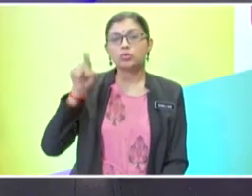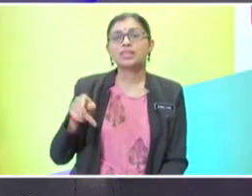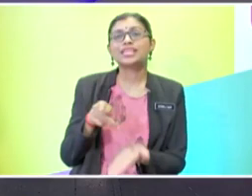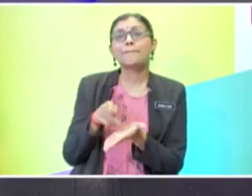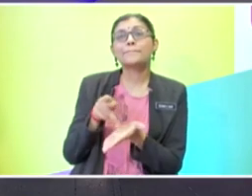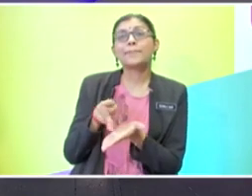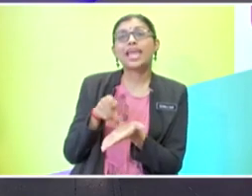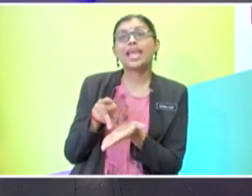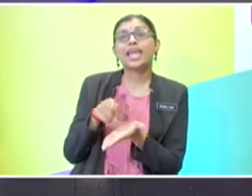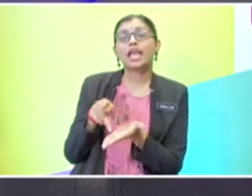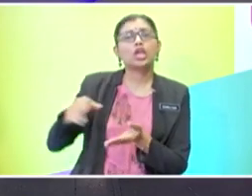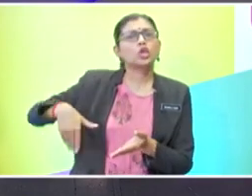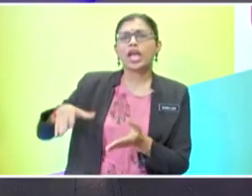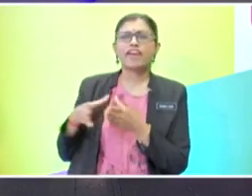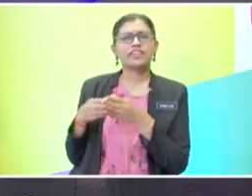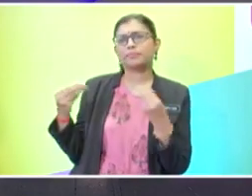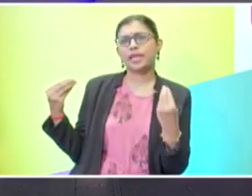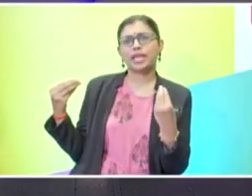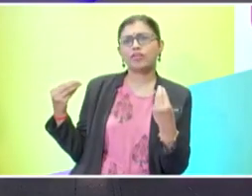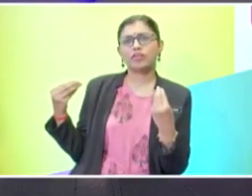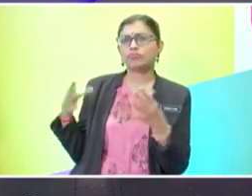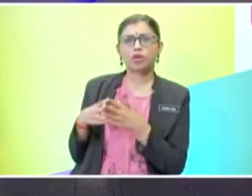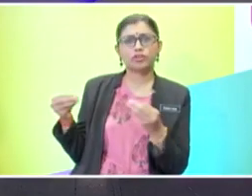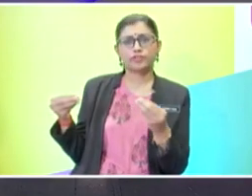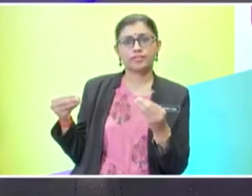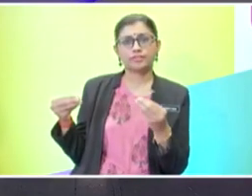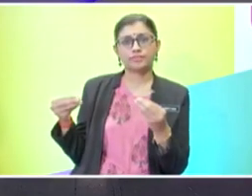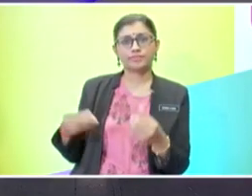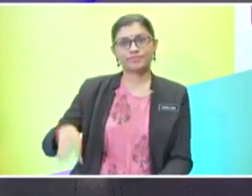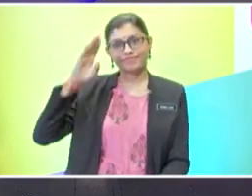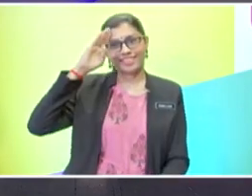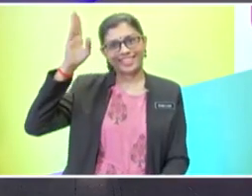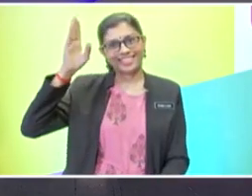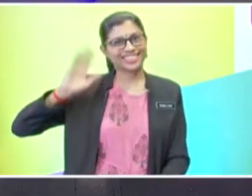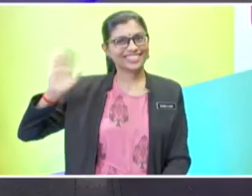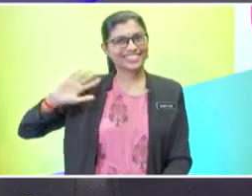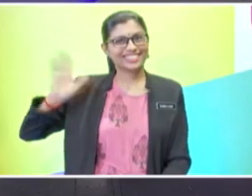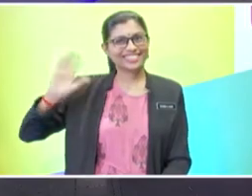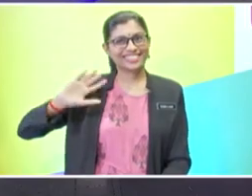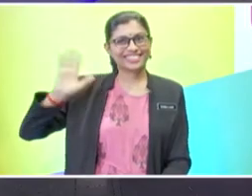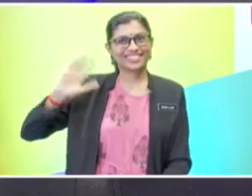We're paying the bank's money before our money. Yes. All right. Bye, everyone.